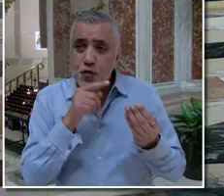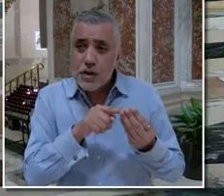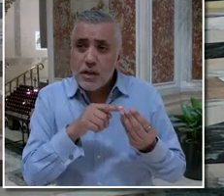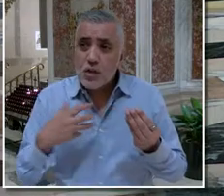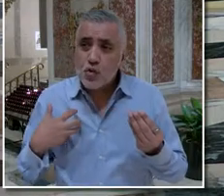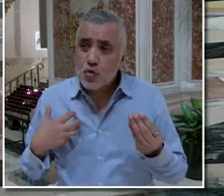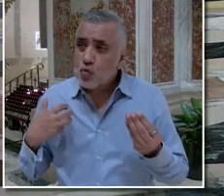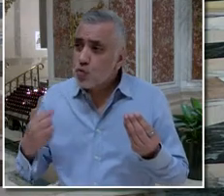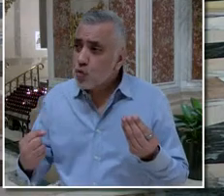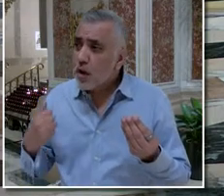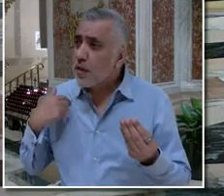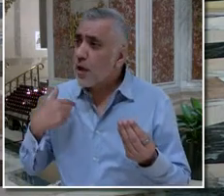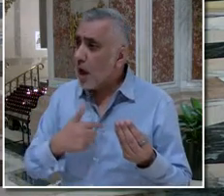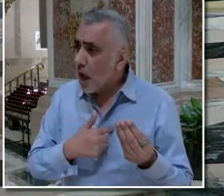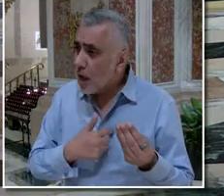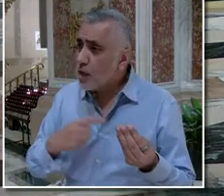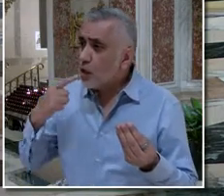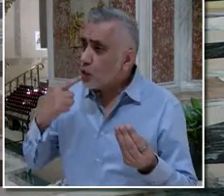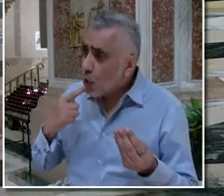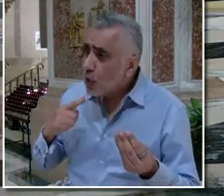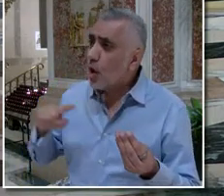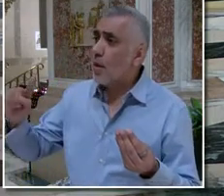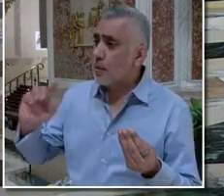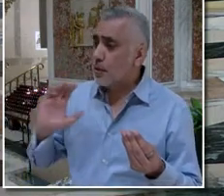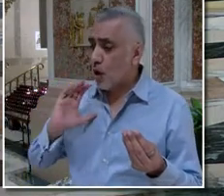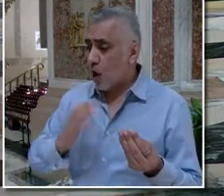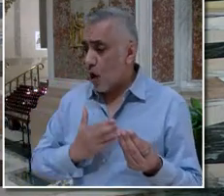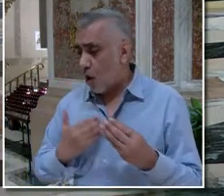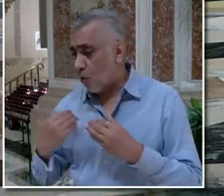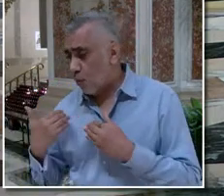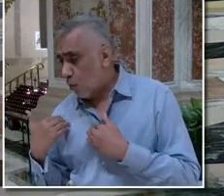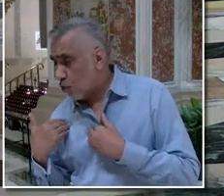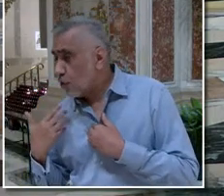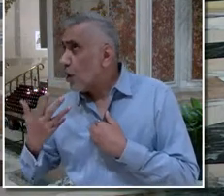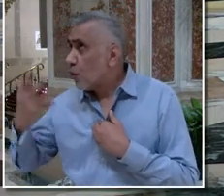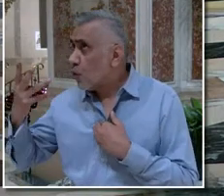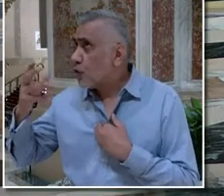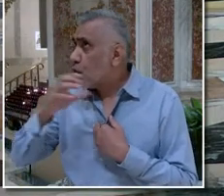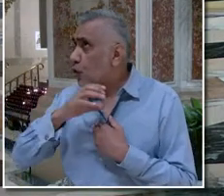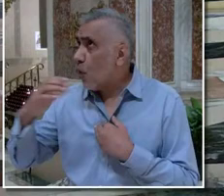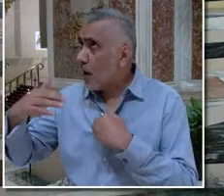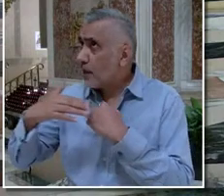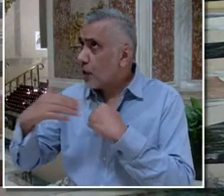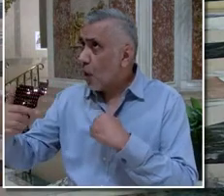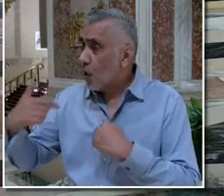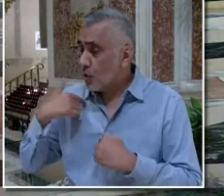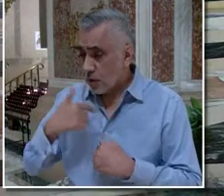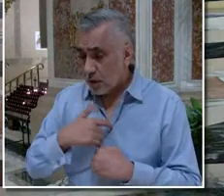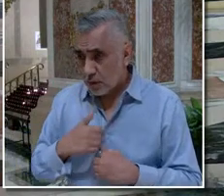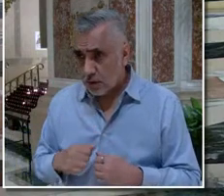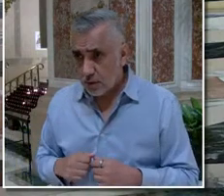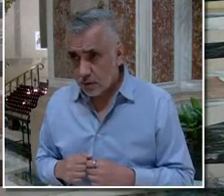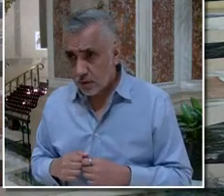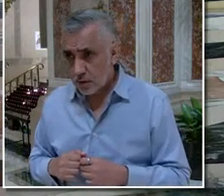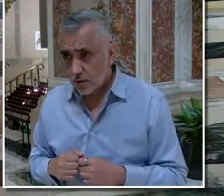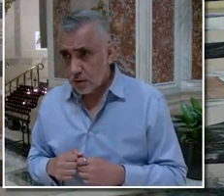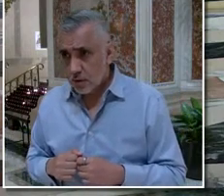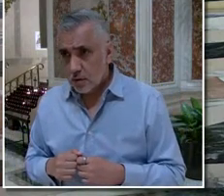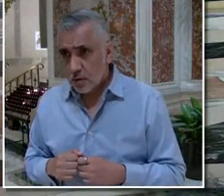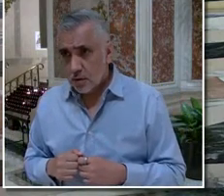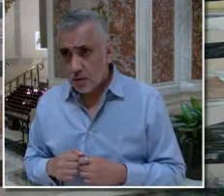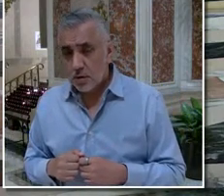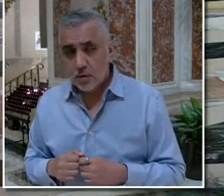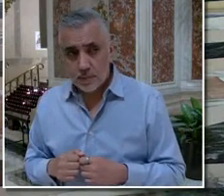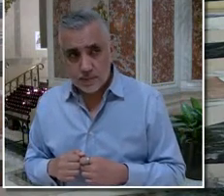us to accomplish the work to which Christ himself calls us. Eat